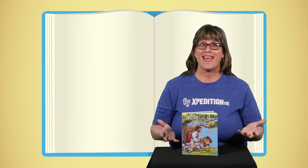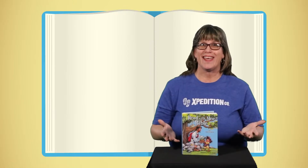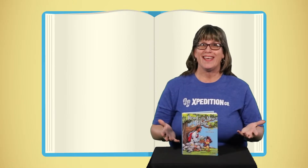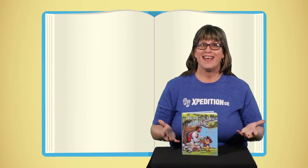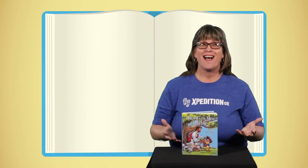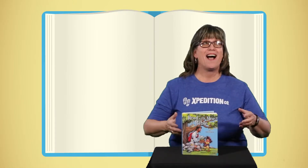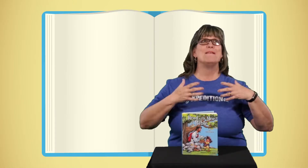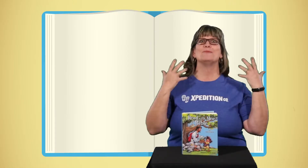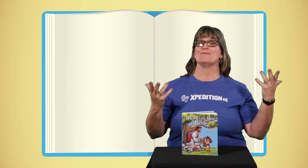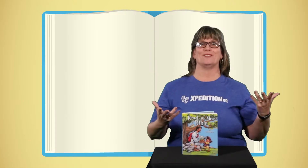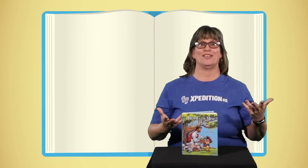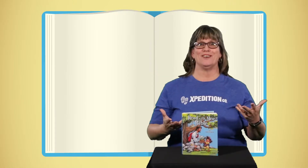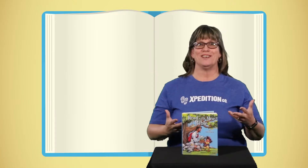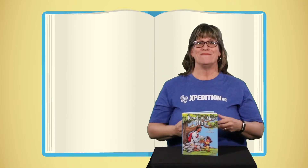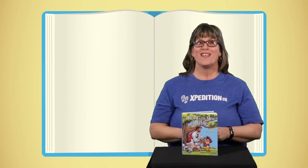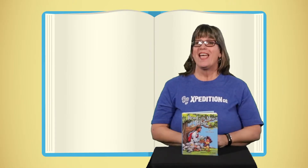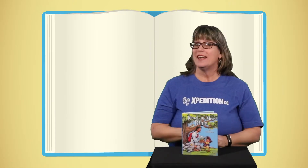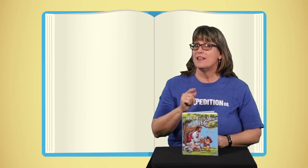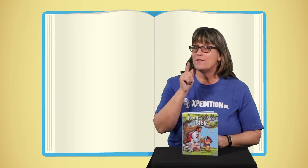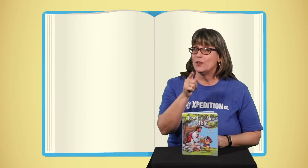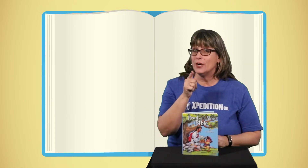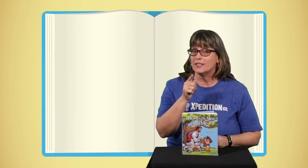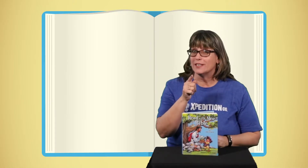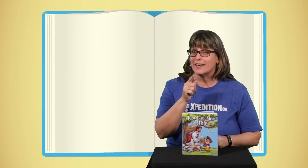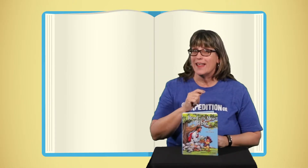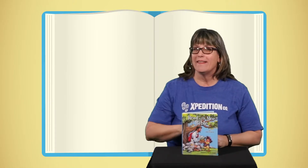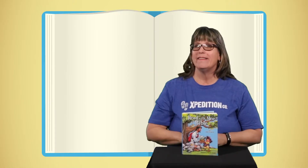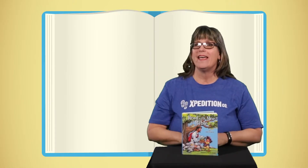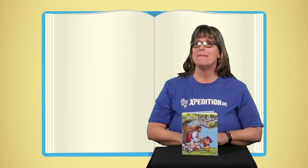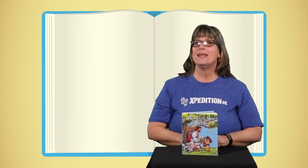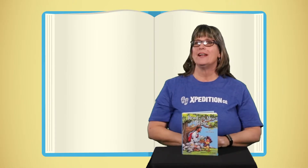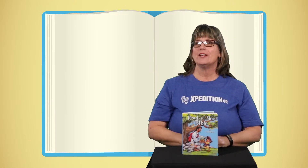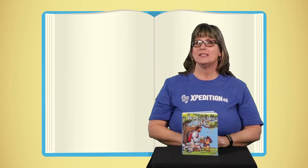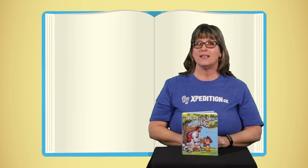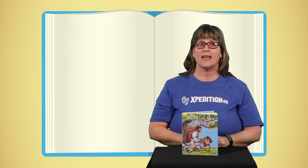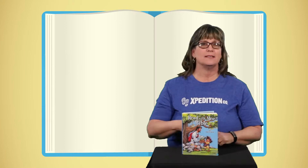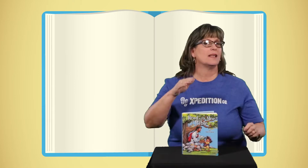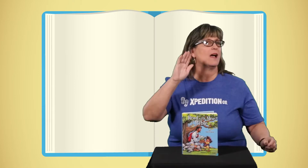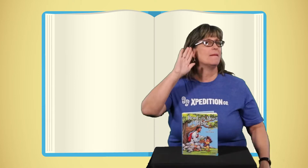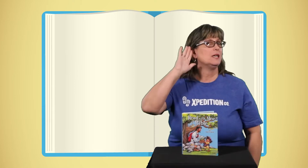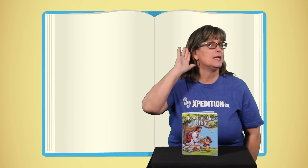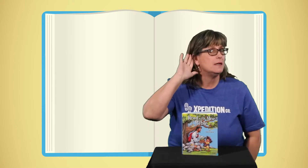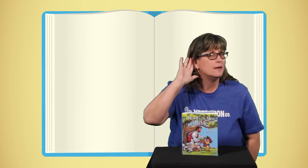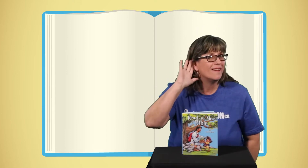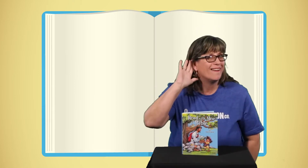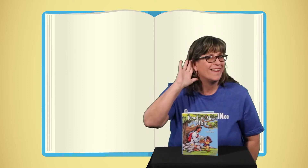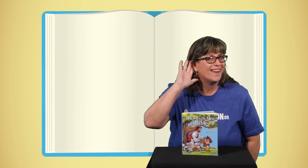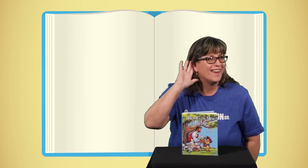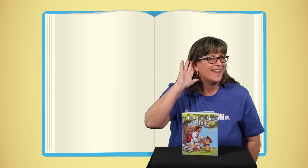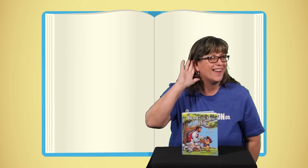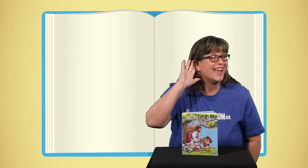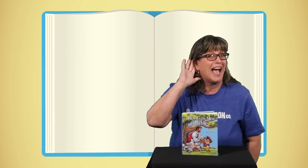you doing today? I'm doing really good. And if you're good, let me hear you say it. Say, I'm good.